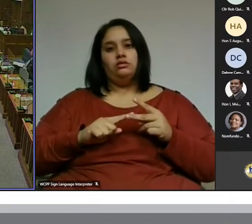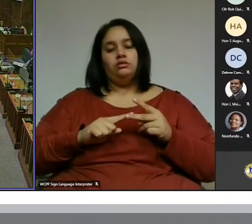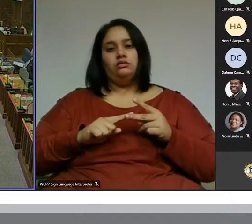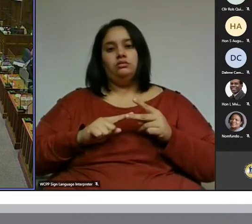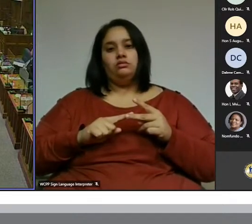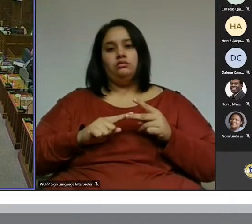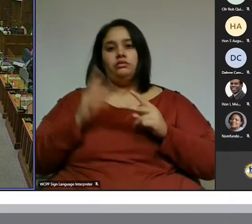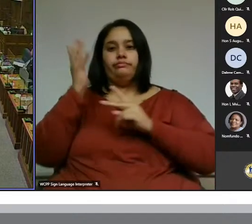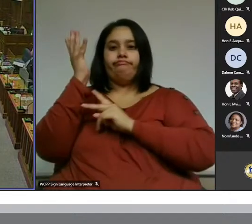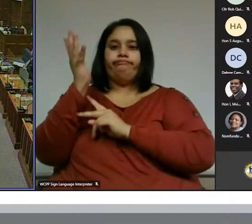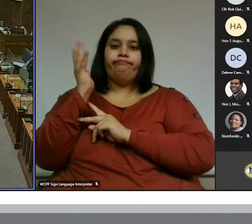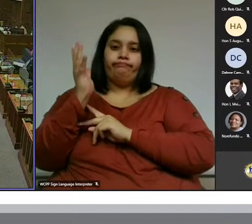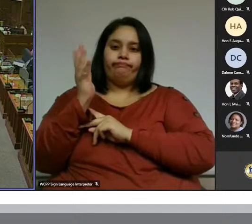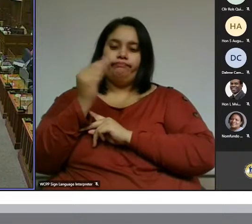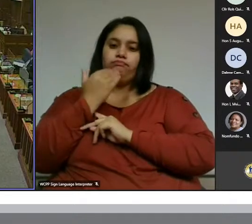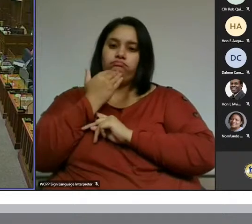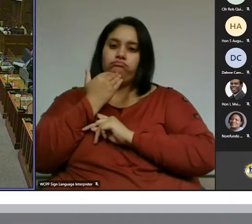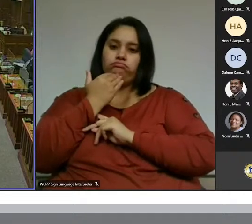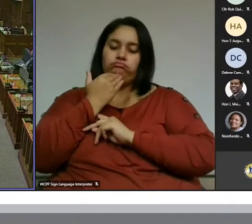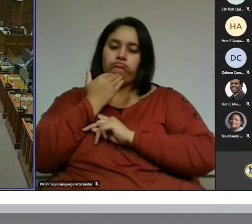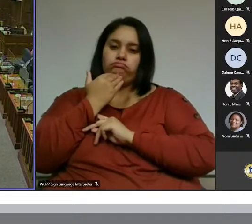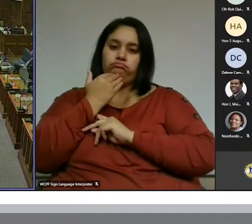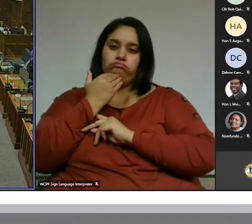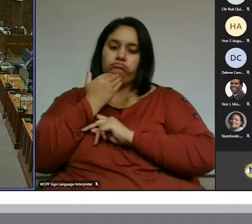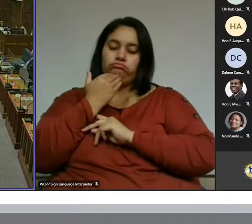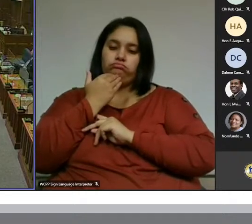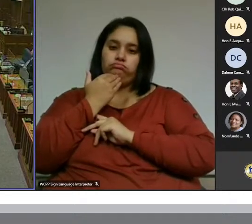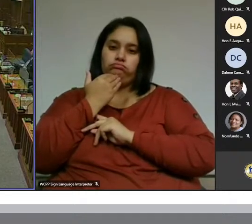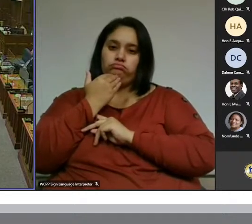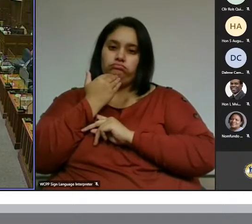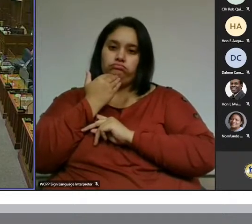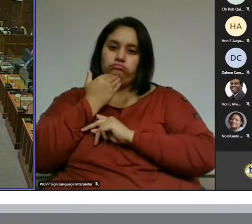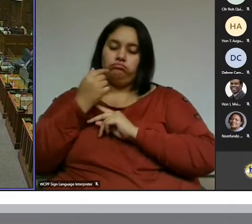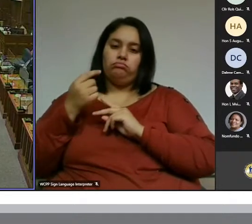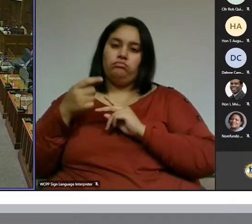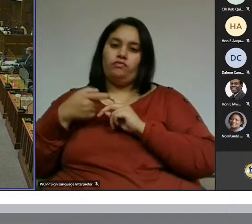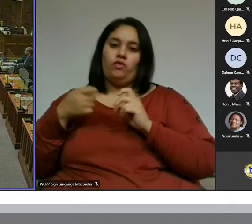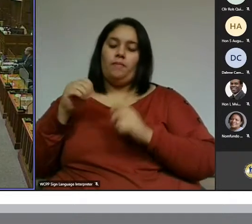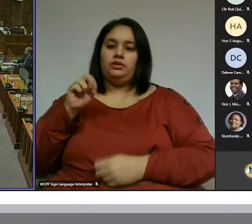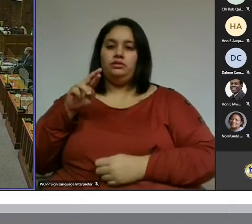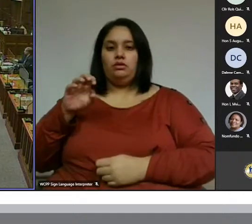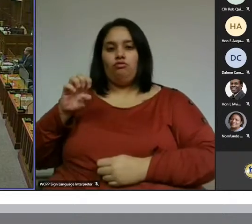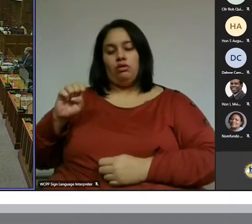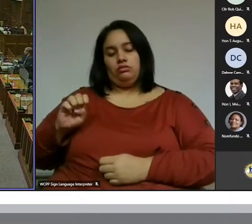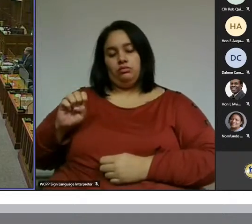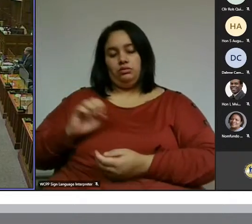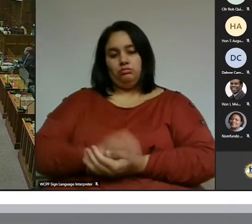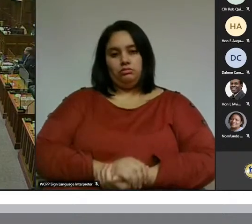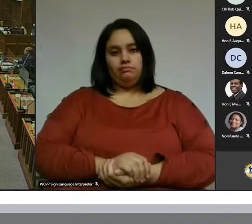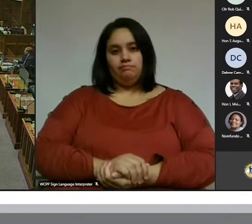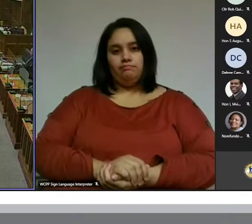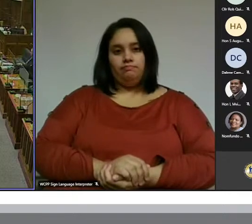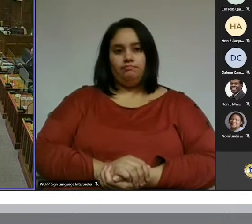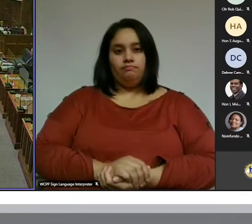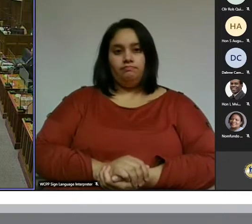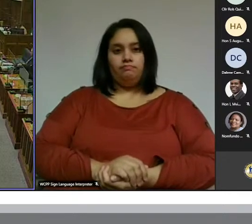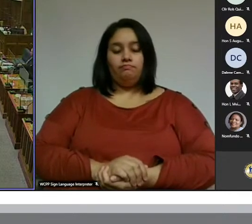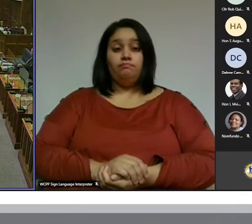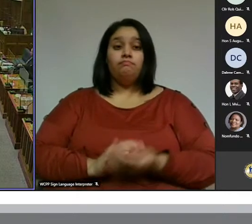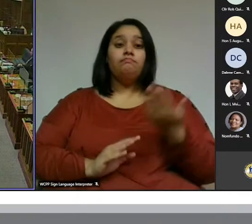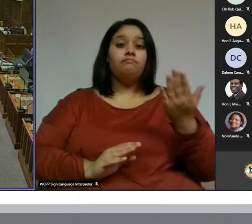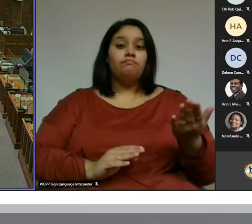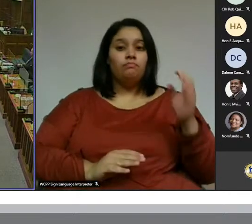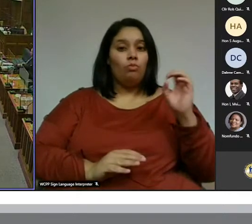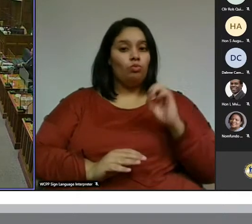that presentation made by Mr. Erasmus. Mr. October,